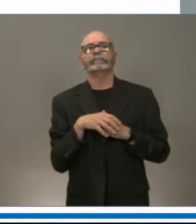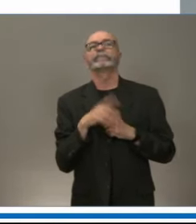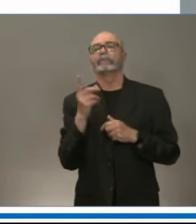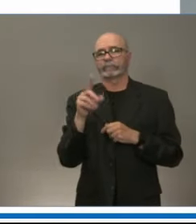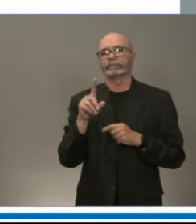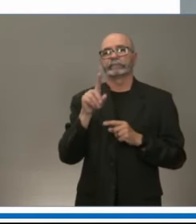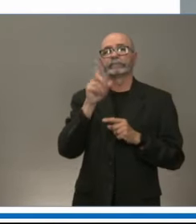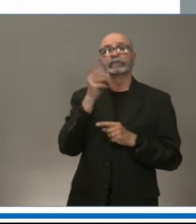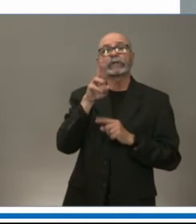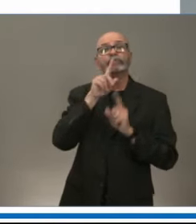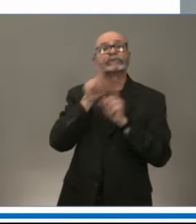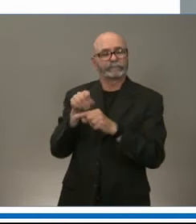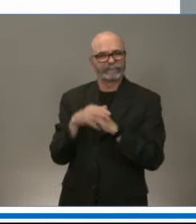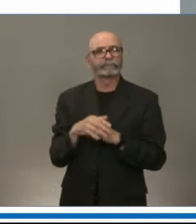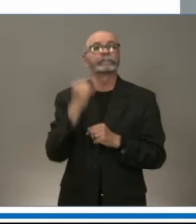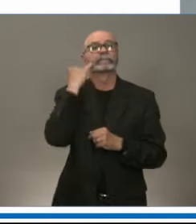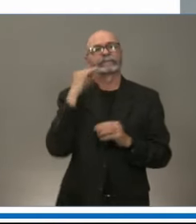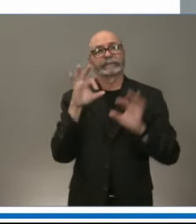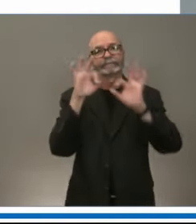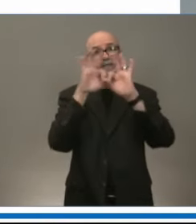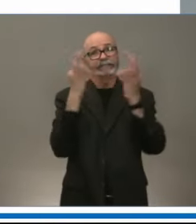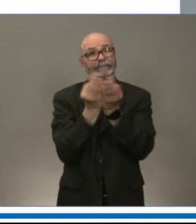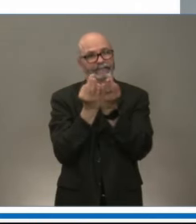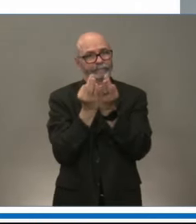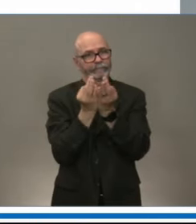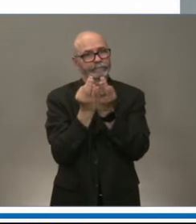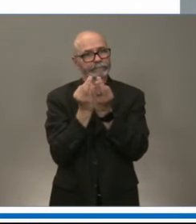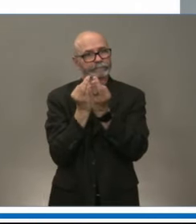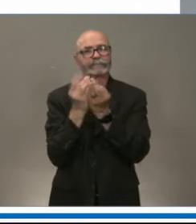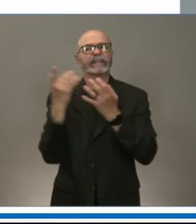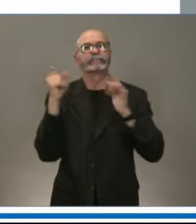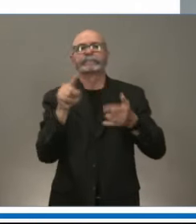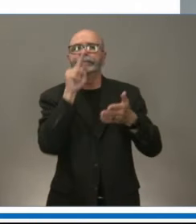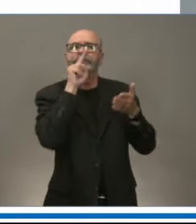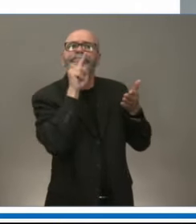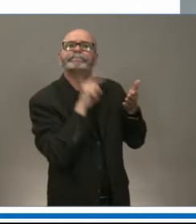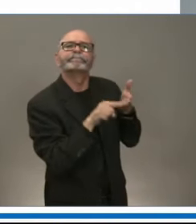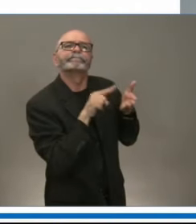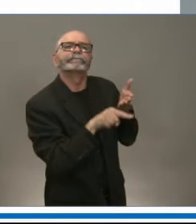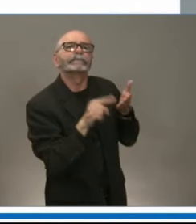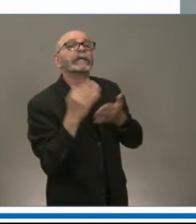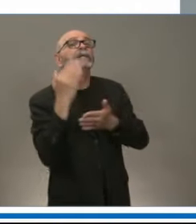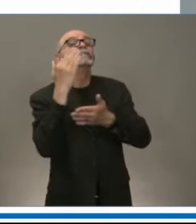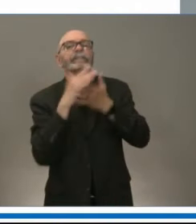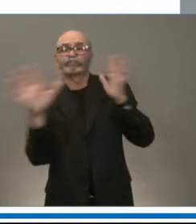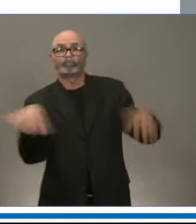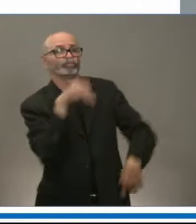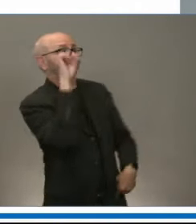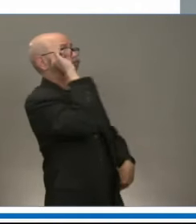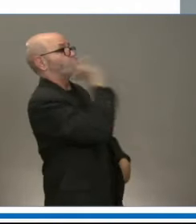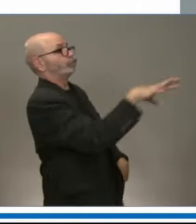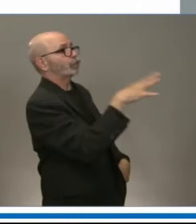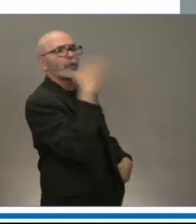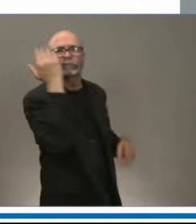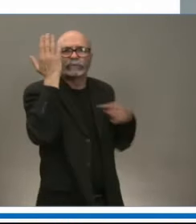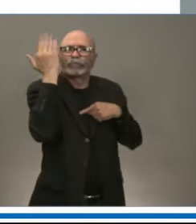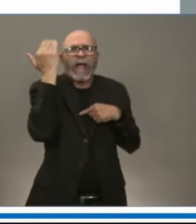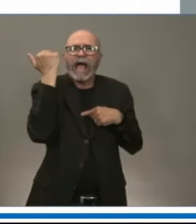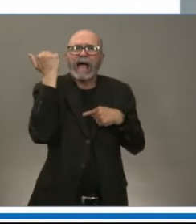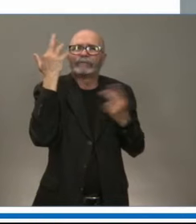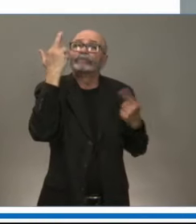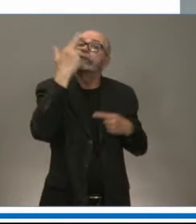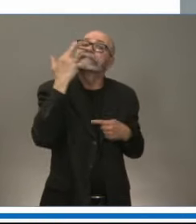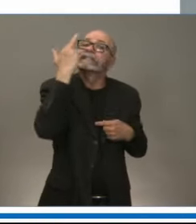care facilities for reasons that they need levels of care. So my first question would be: Does the family really have the ability to